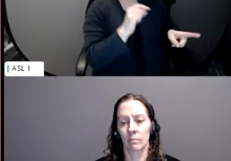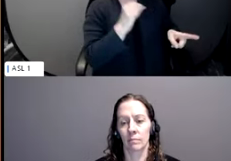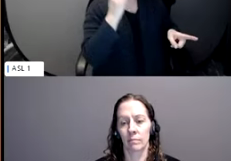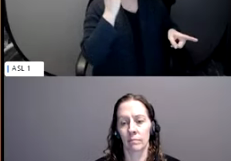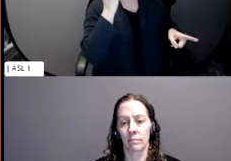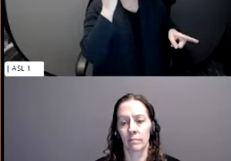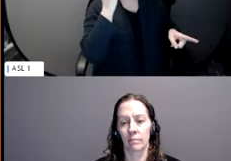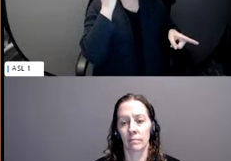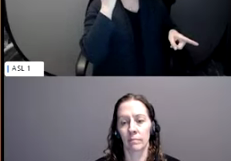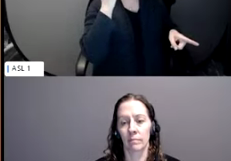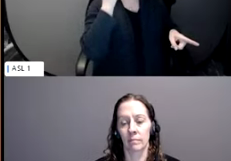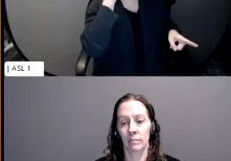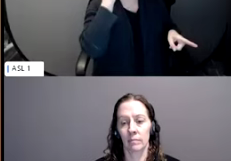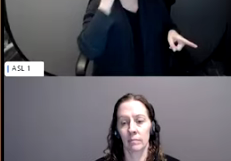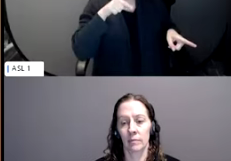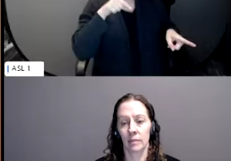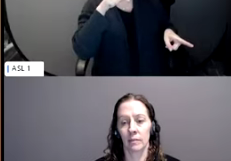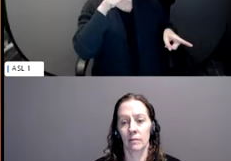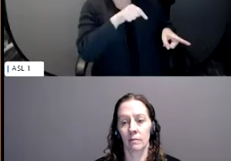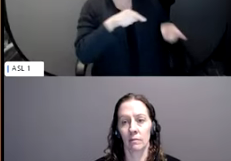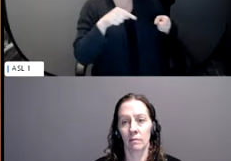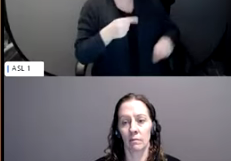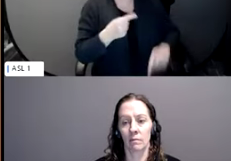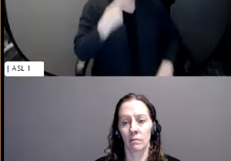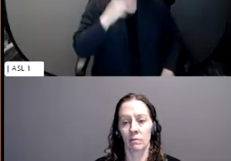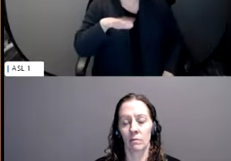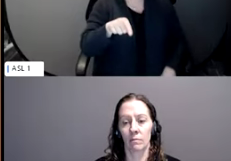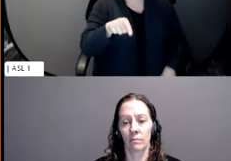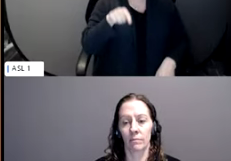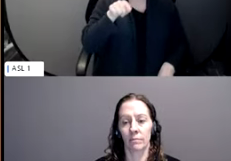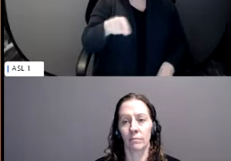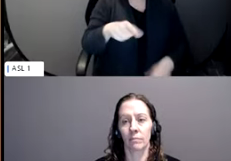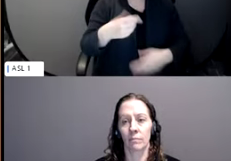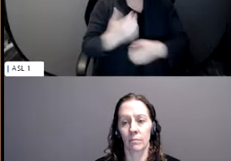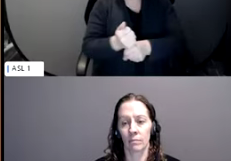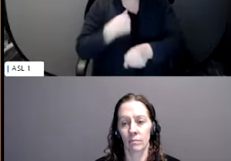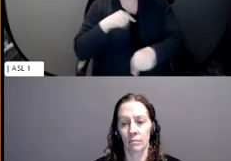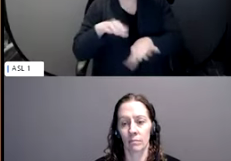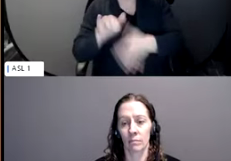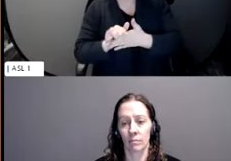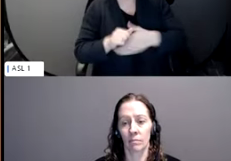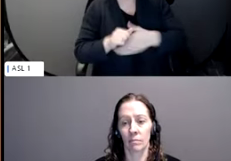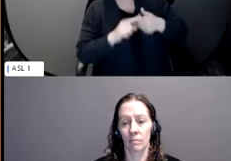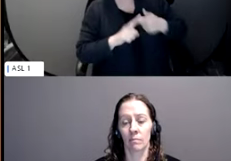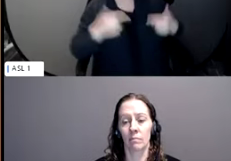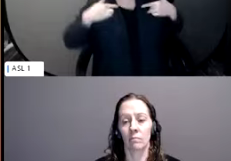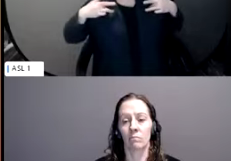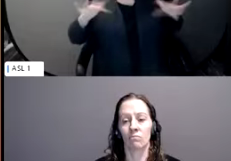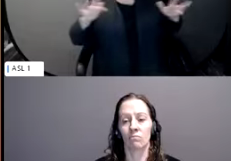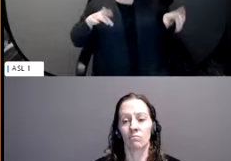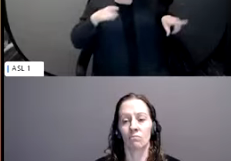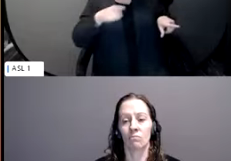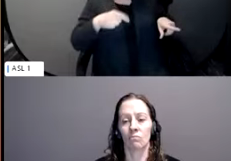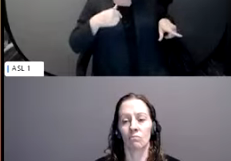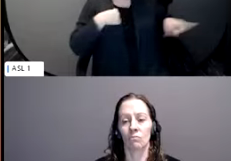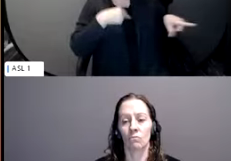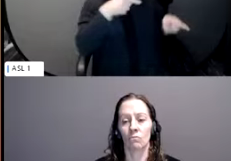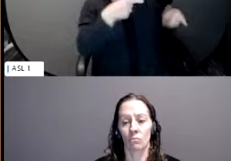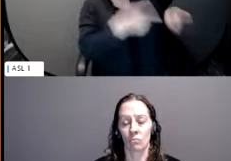exerted harm, right? So you made me do this thing. Well, now you have to take the animal to the vet, or I'm not going to let you take the animal